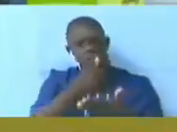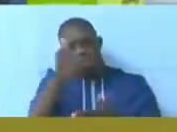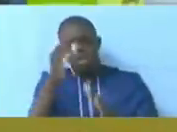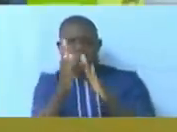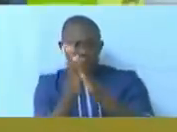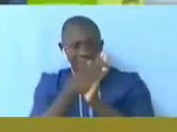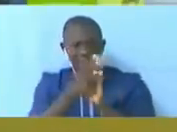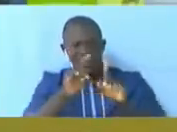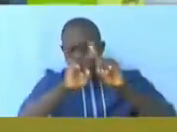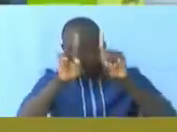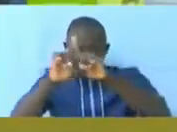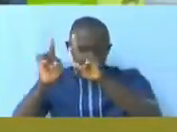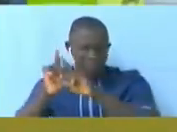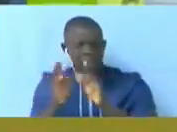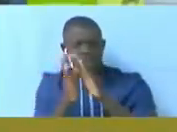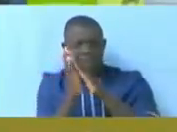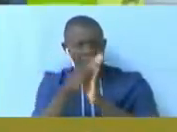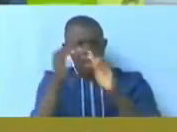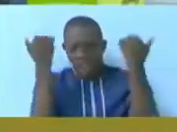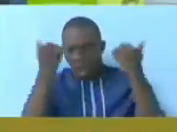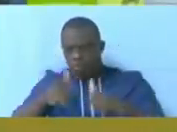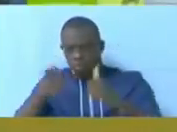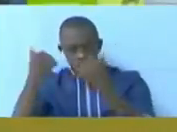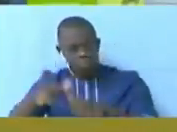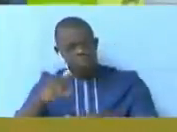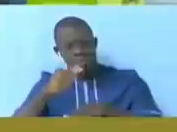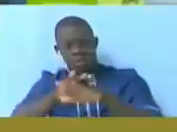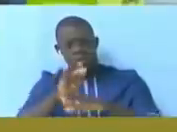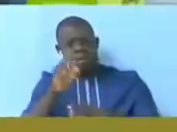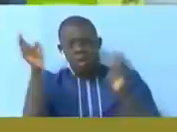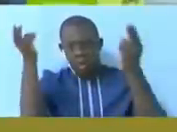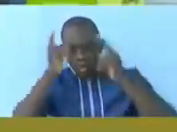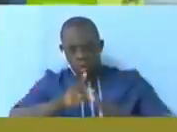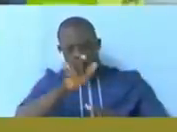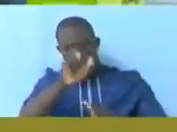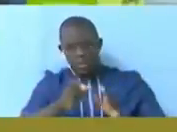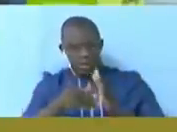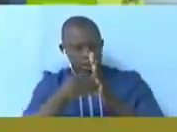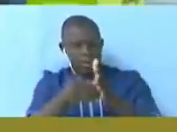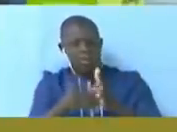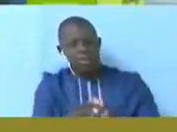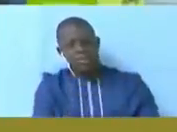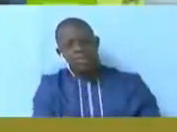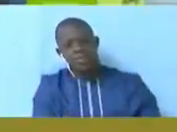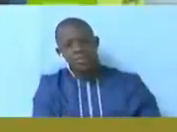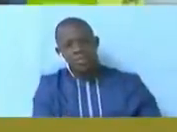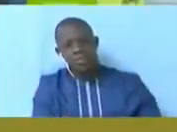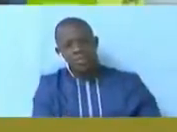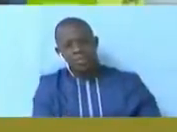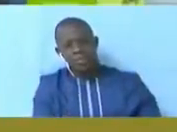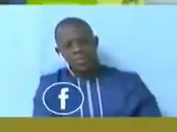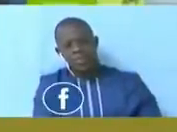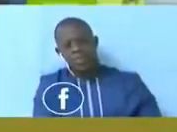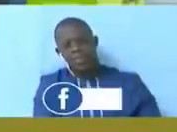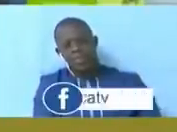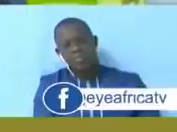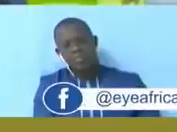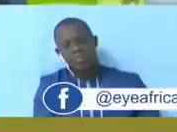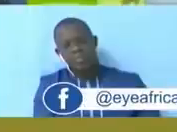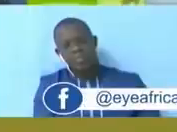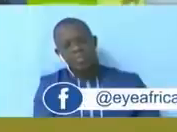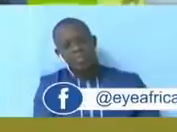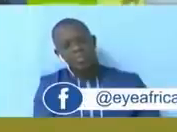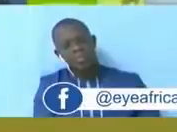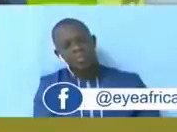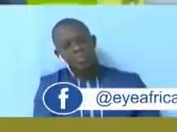baluo kono watembo akoleata de. Katu wati o wati isalo nkwete ni nkukule nebetili na nyola. Ebe bola dokono, ebe duna dokono.